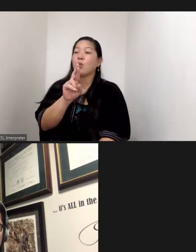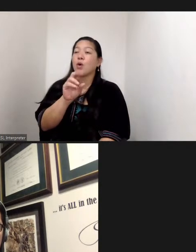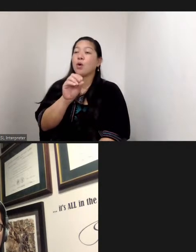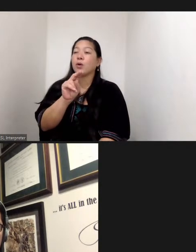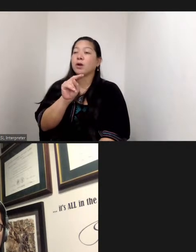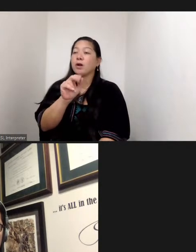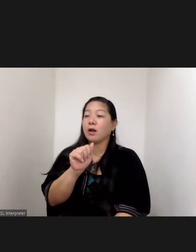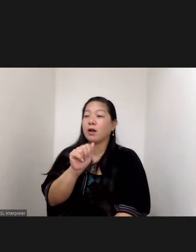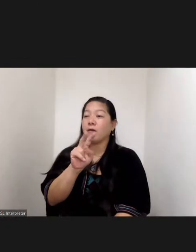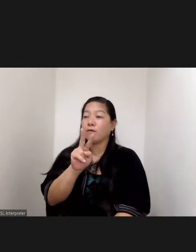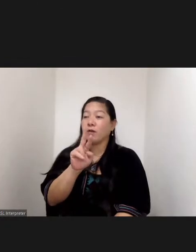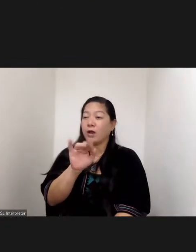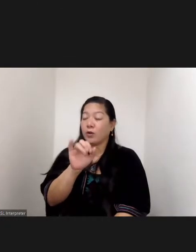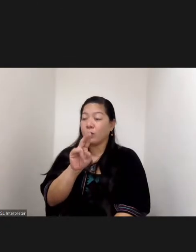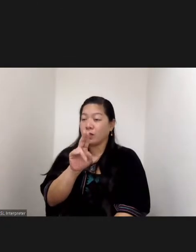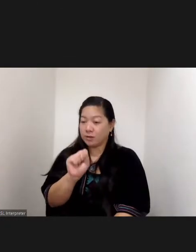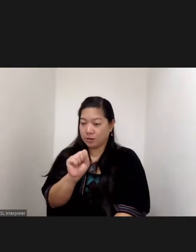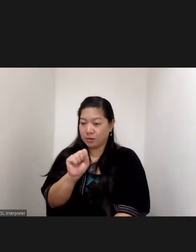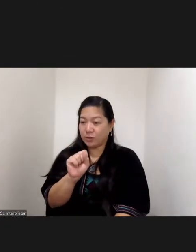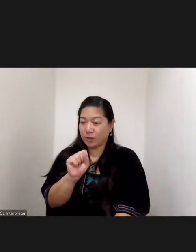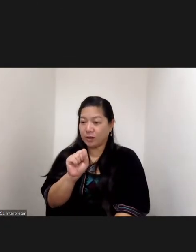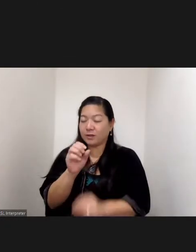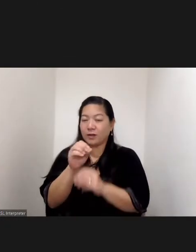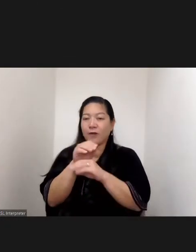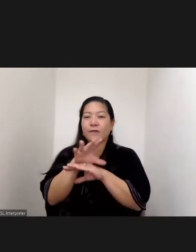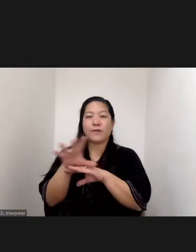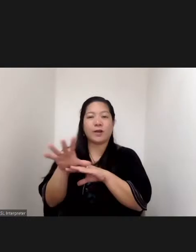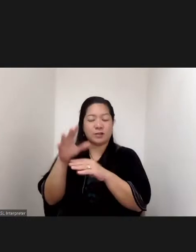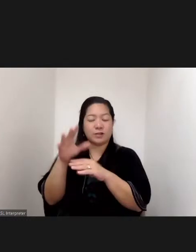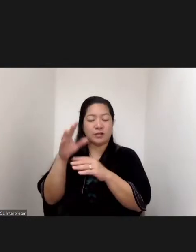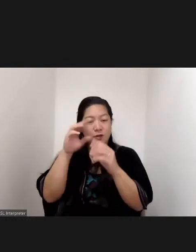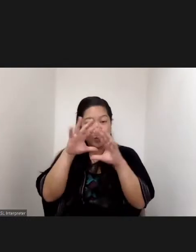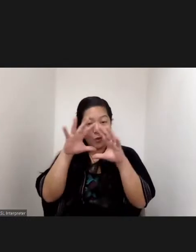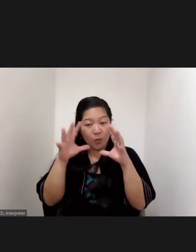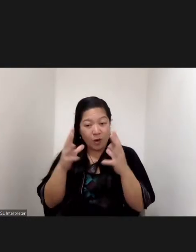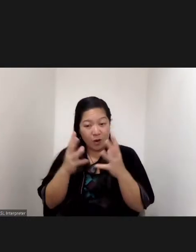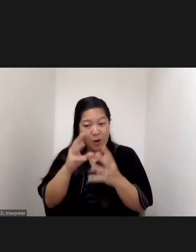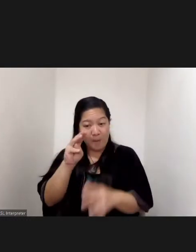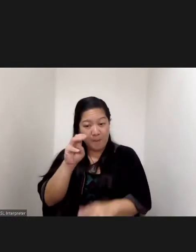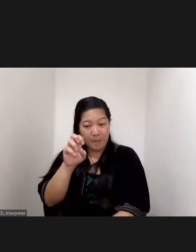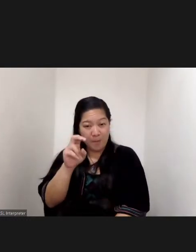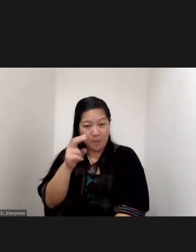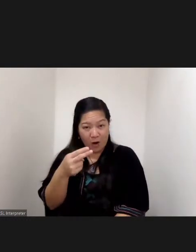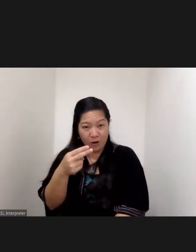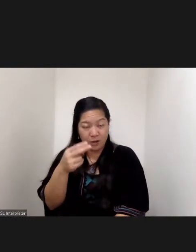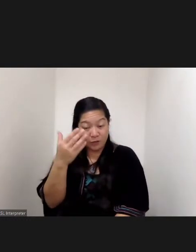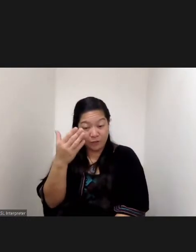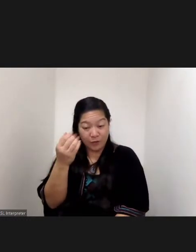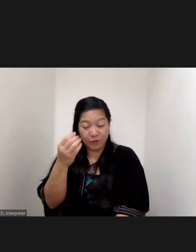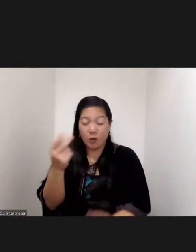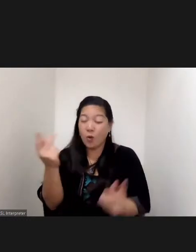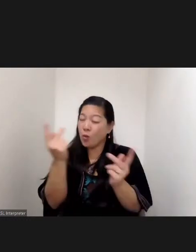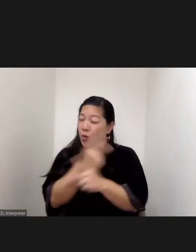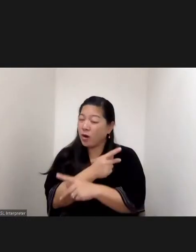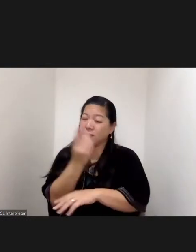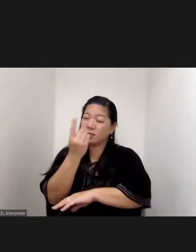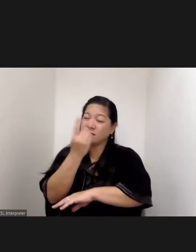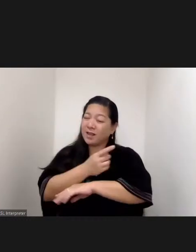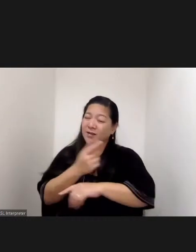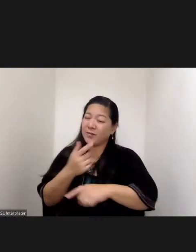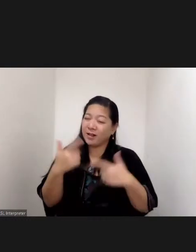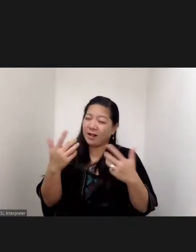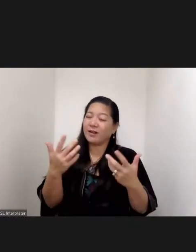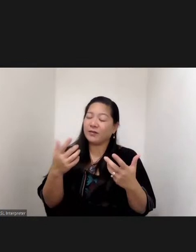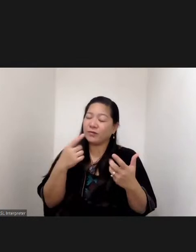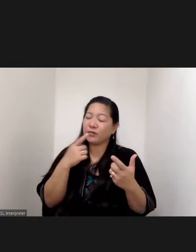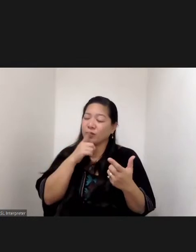March, I think it was March 15 that we found out about it. That was the worst day of my life.